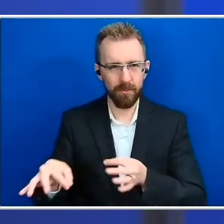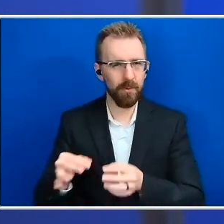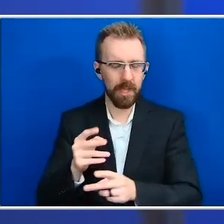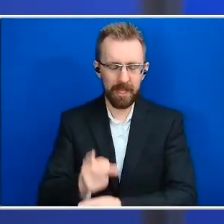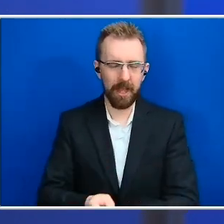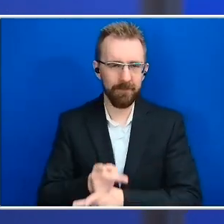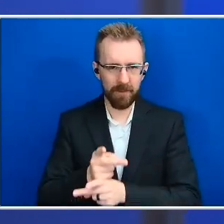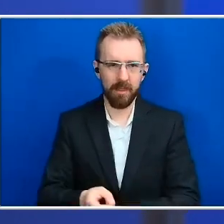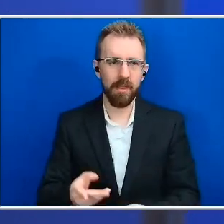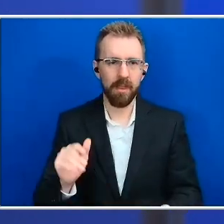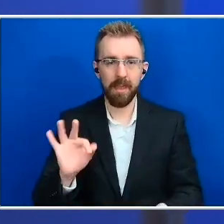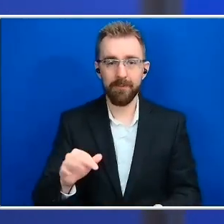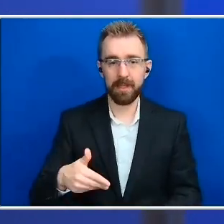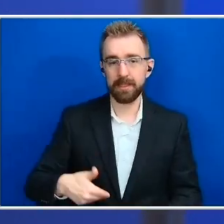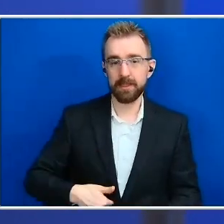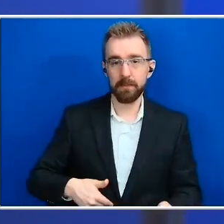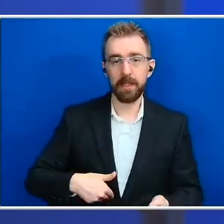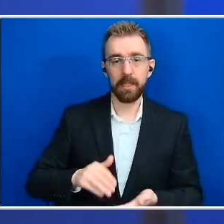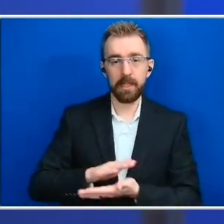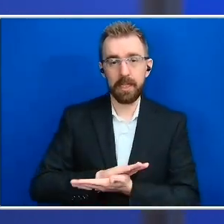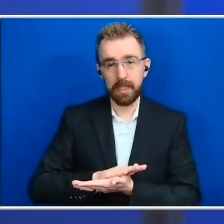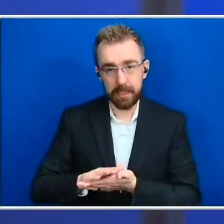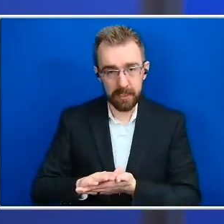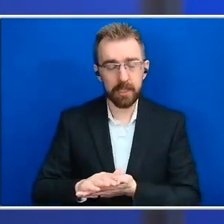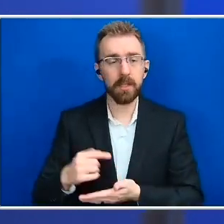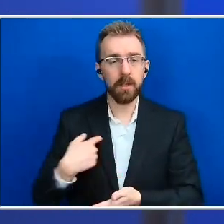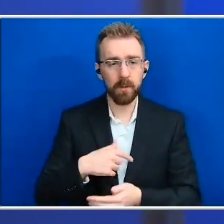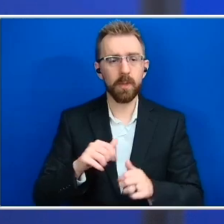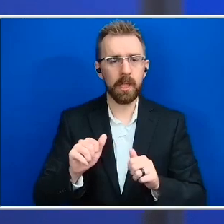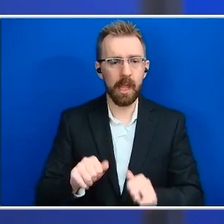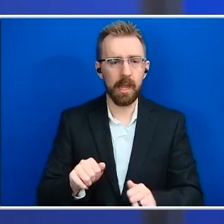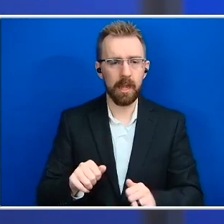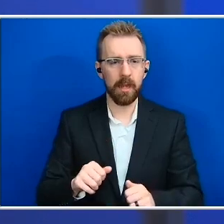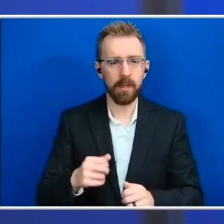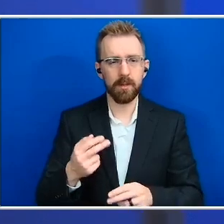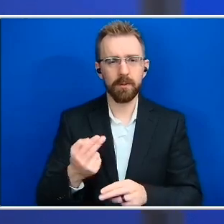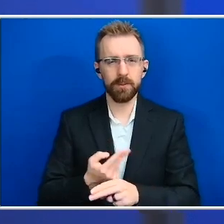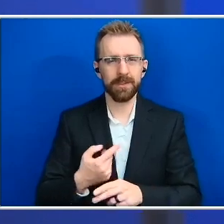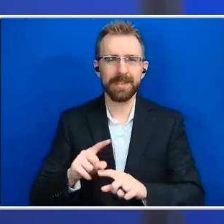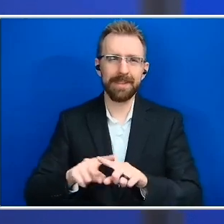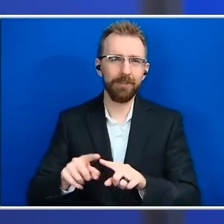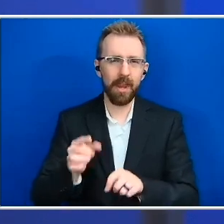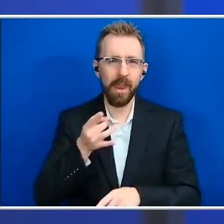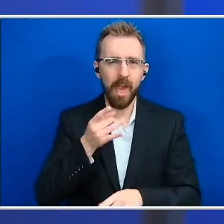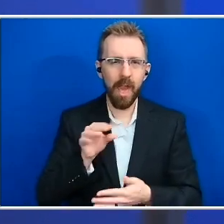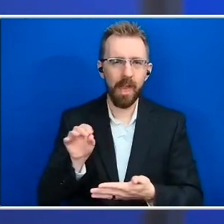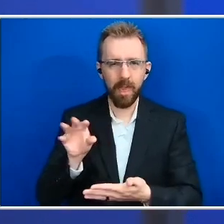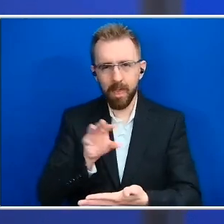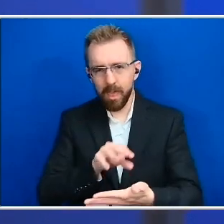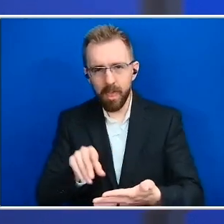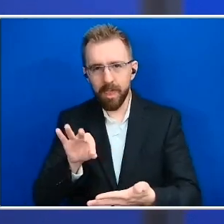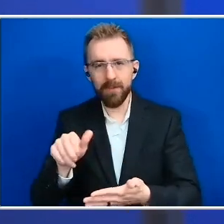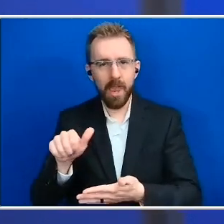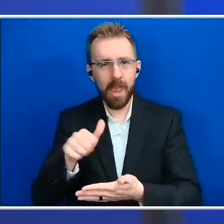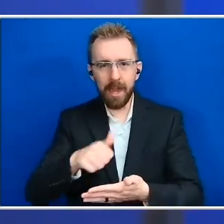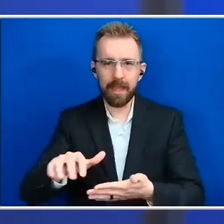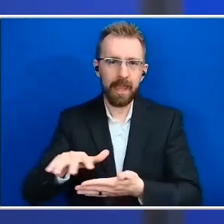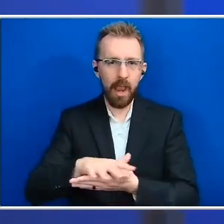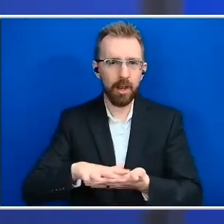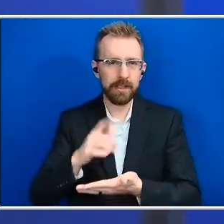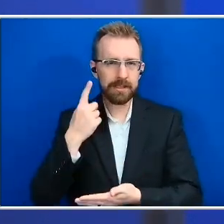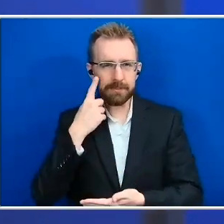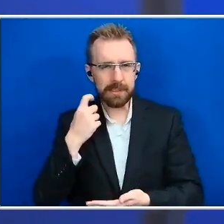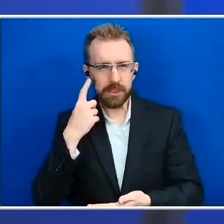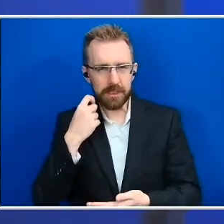stomach is clean, and then I use different lights if there is any area of that is suspicious, and look